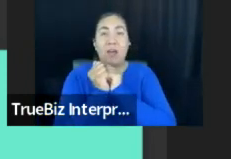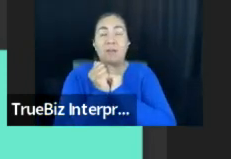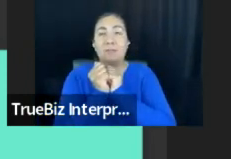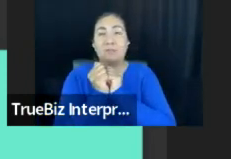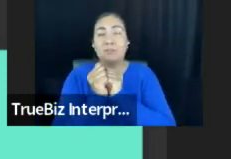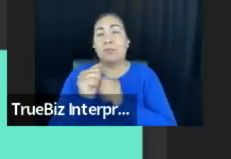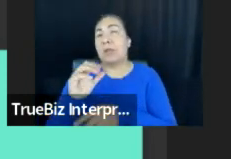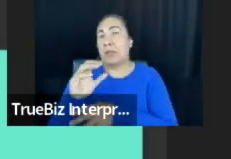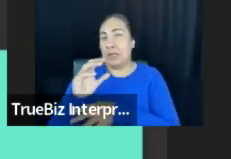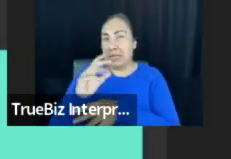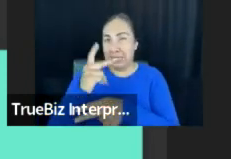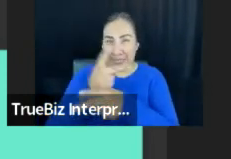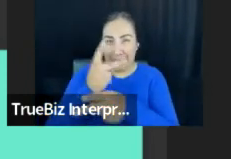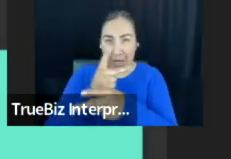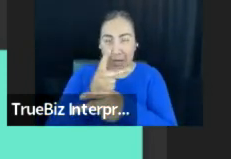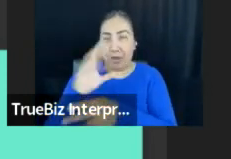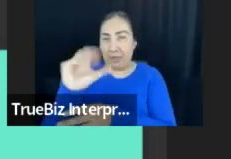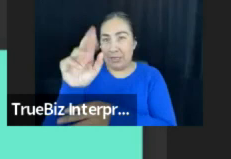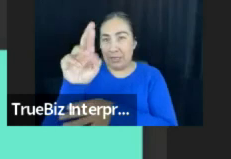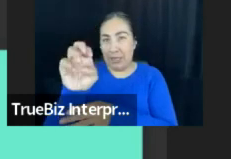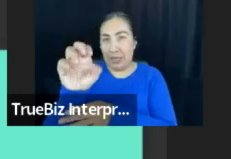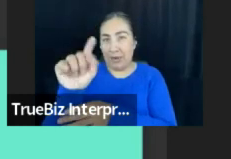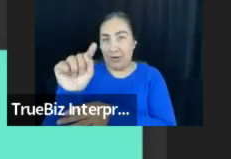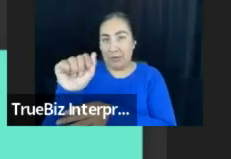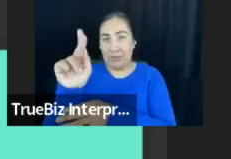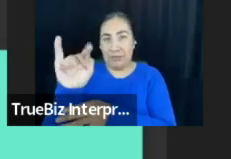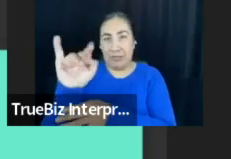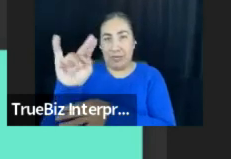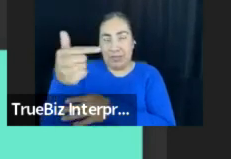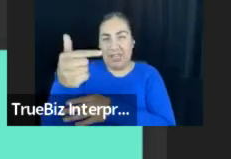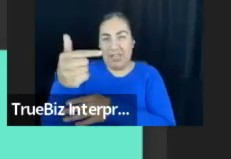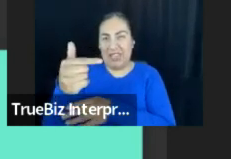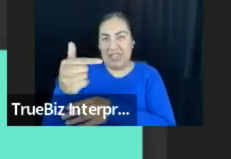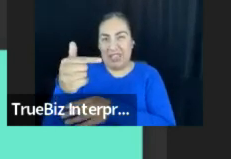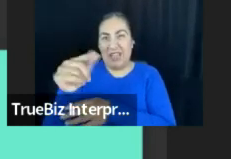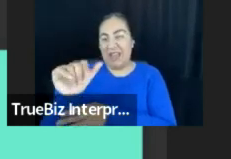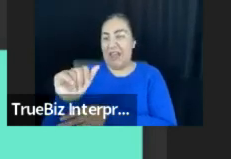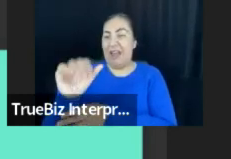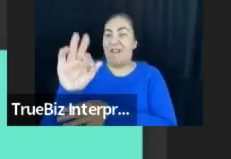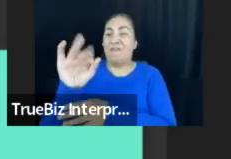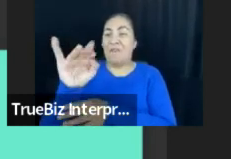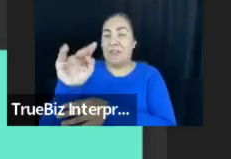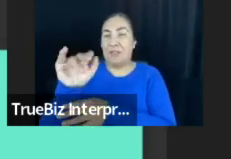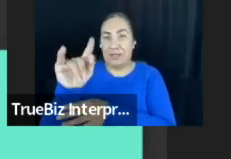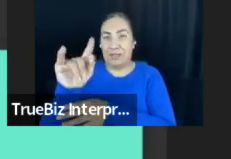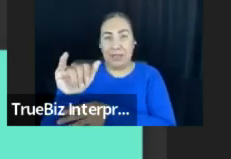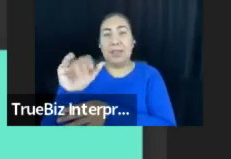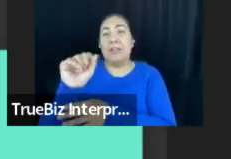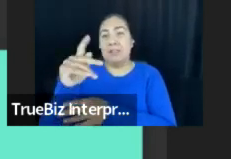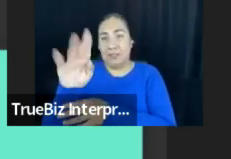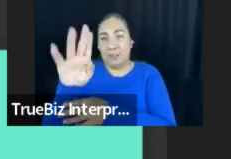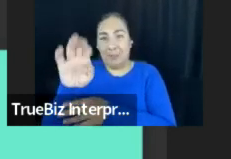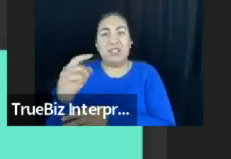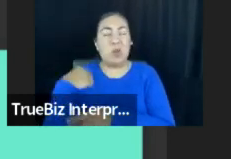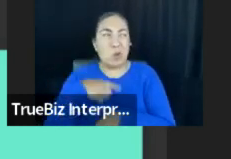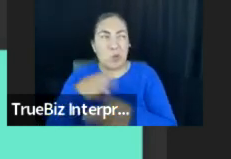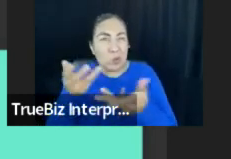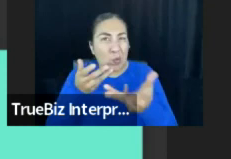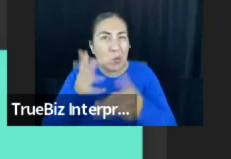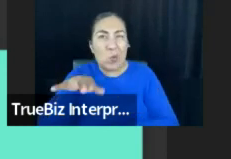caretaking affinity space to be like, what are you working on as staff members? And how can we make sure that we are in alignment for what we